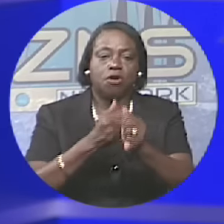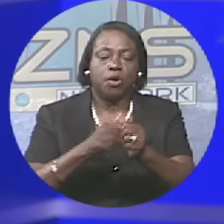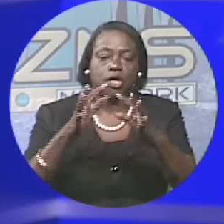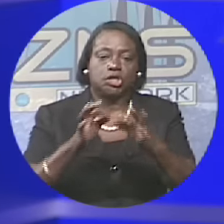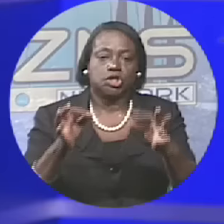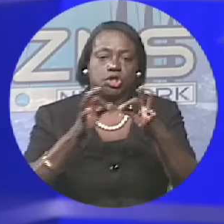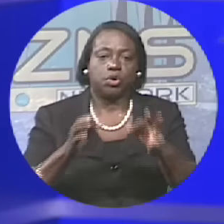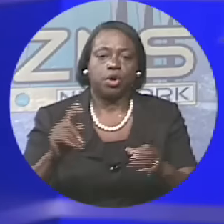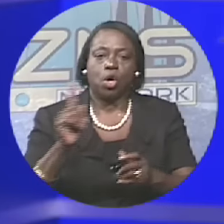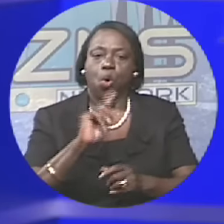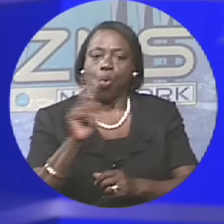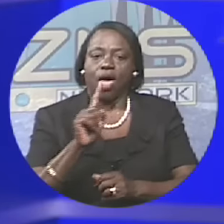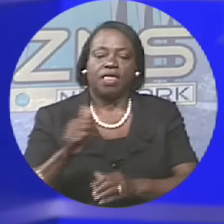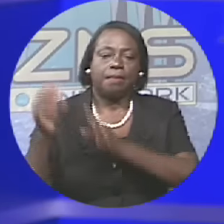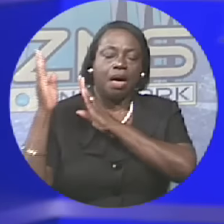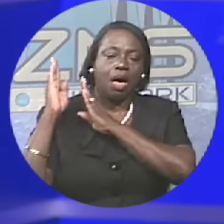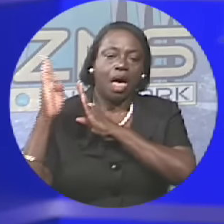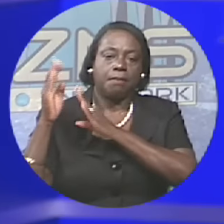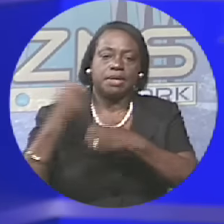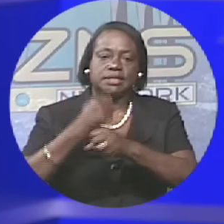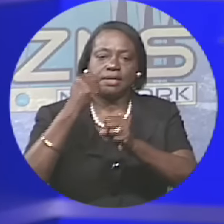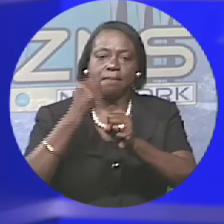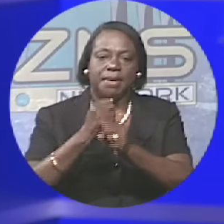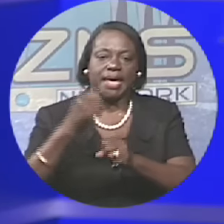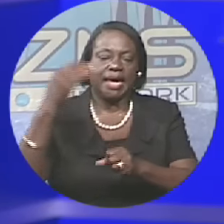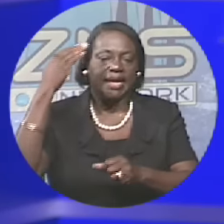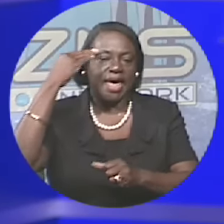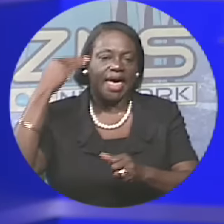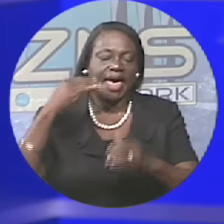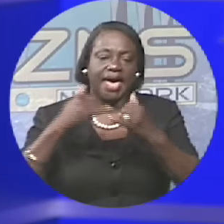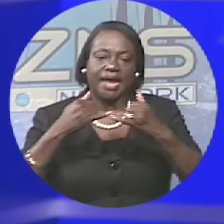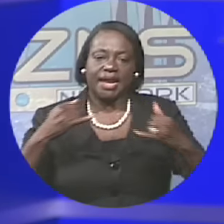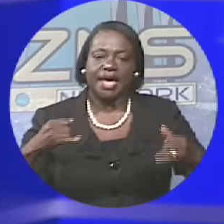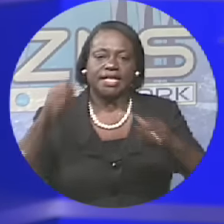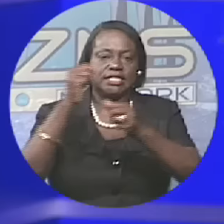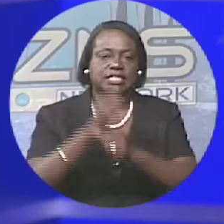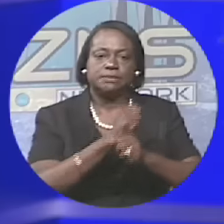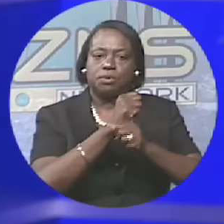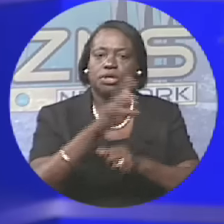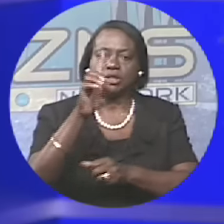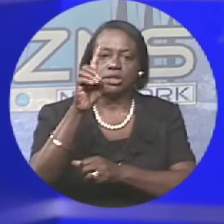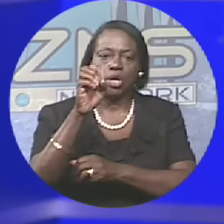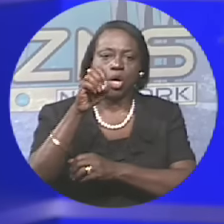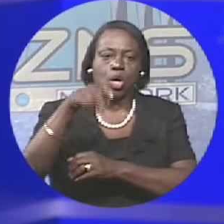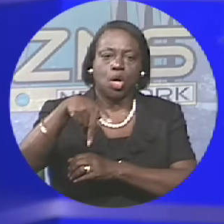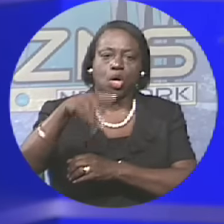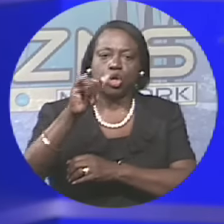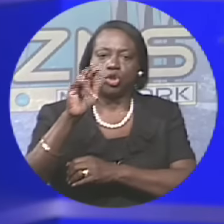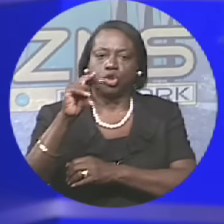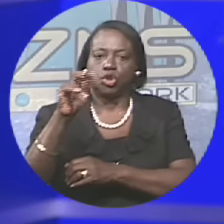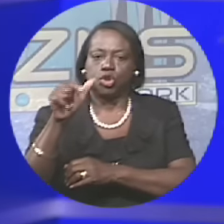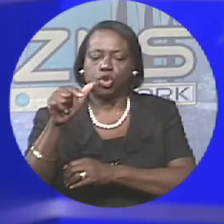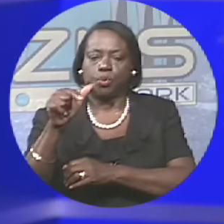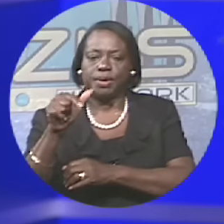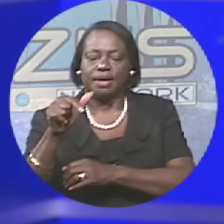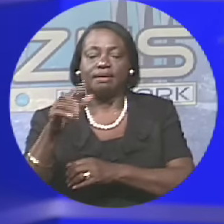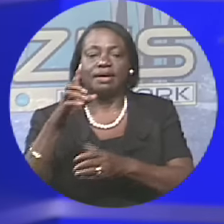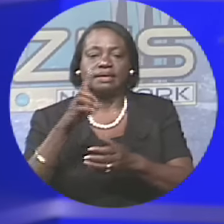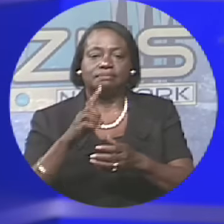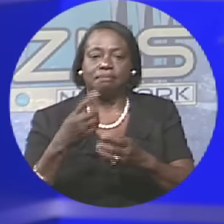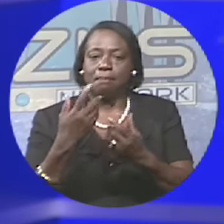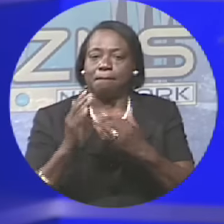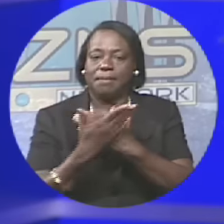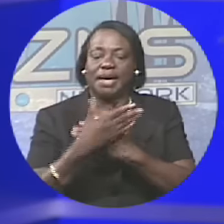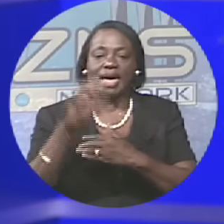made headlines in regards to a sports doping investigation documentary done by Al Jazeera. Two Bahamian doctor figures